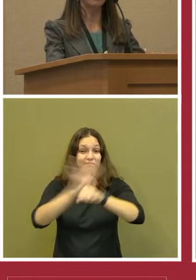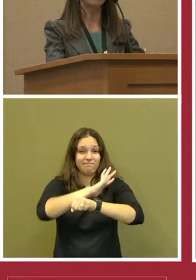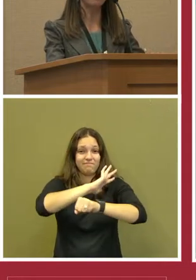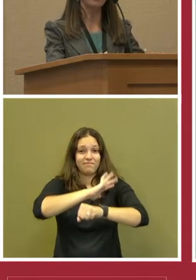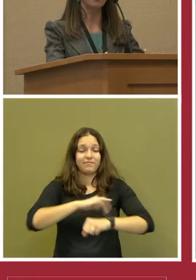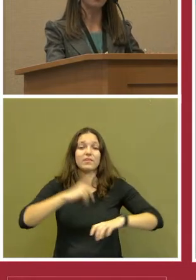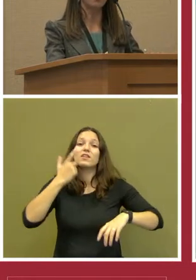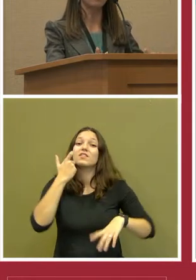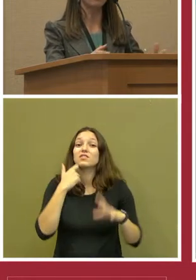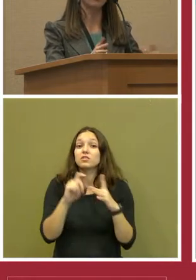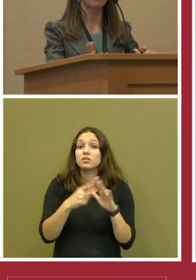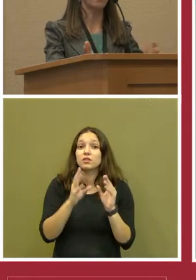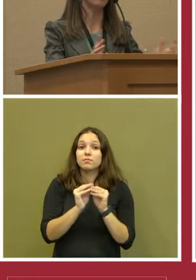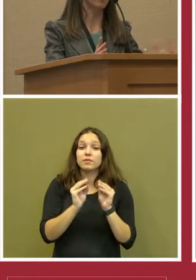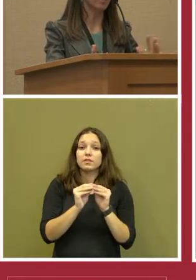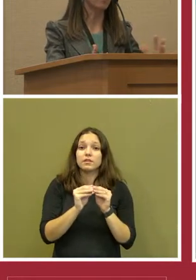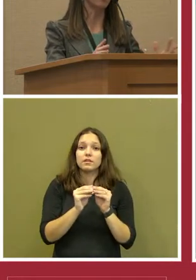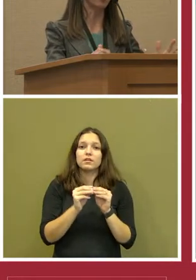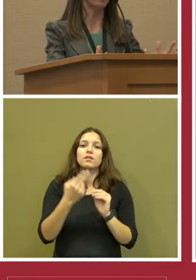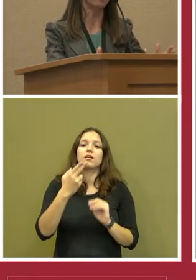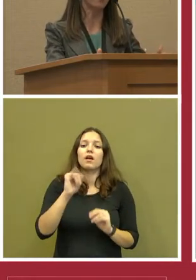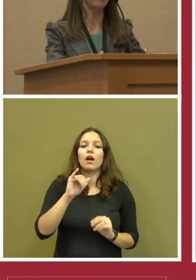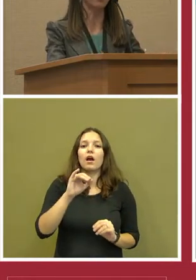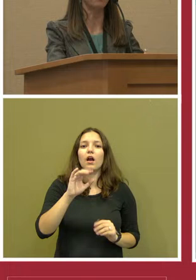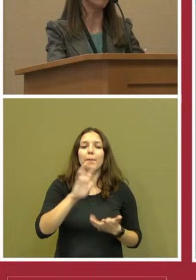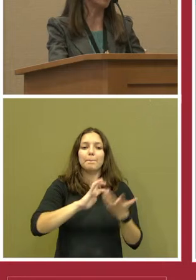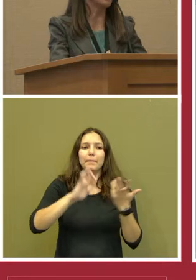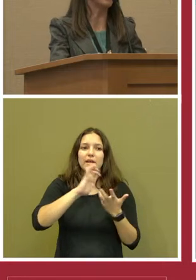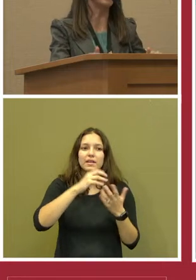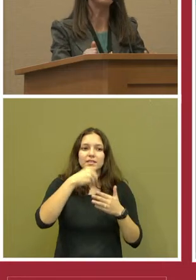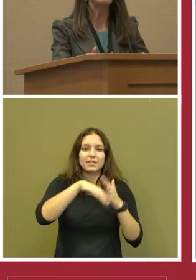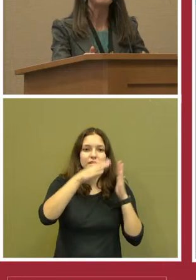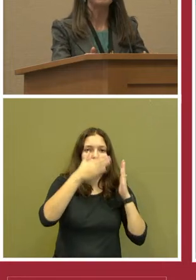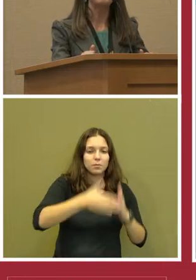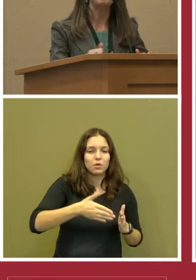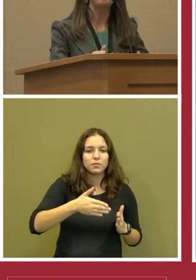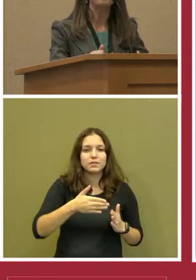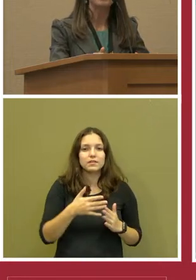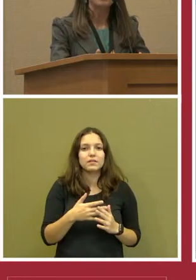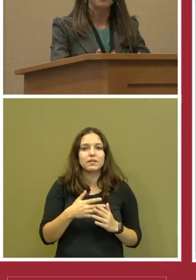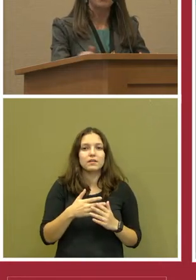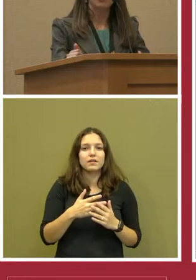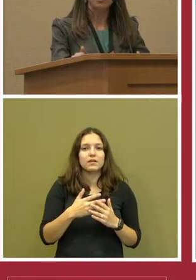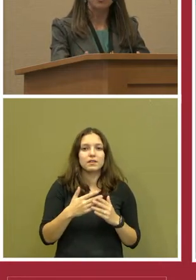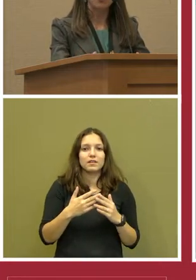just started meeting in more of a hybrid in-person format, which has been really exciting.